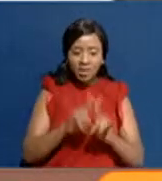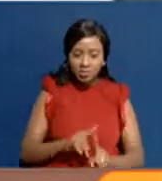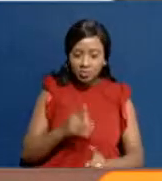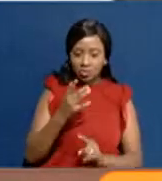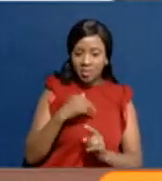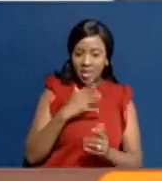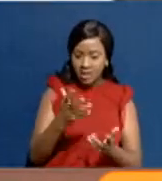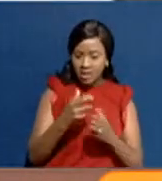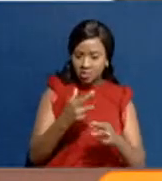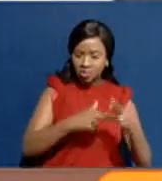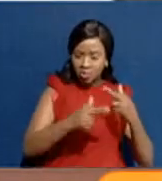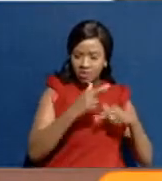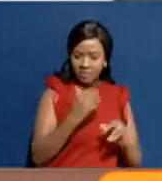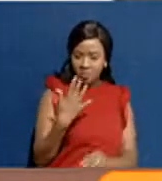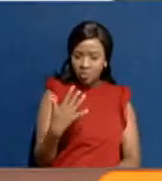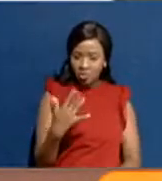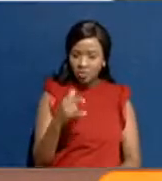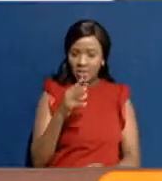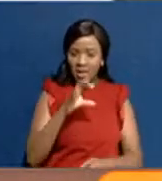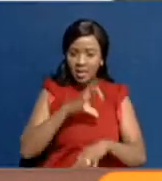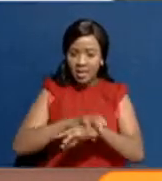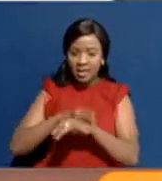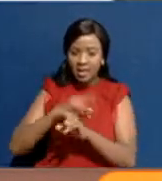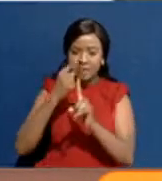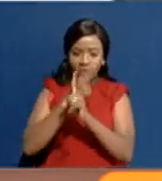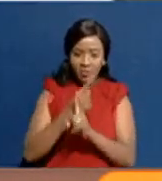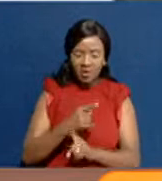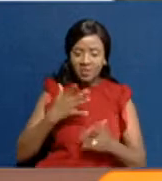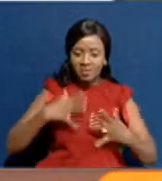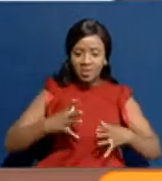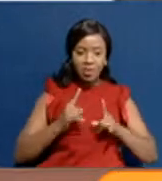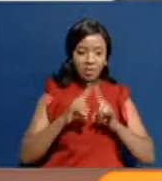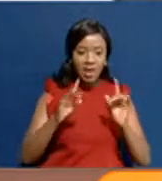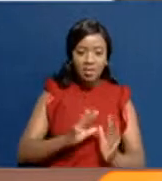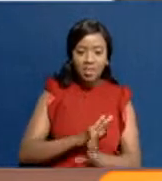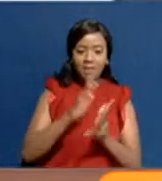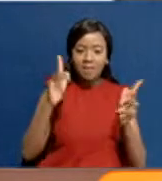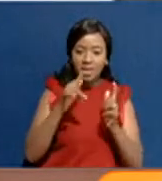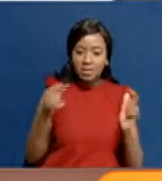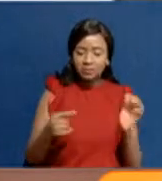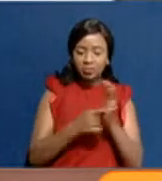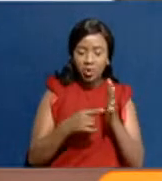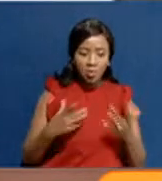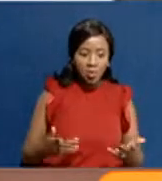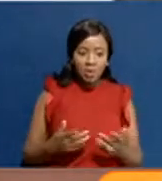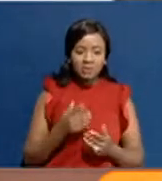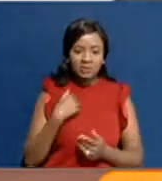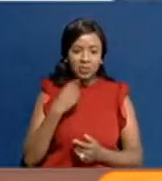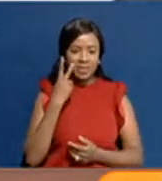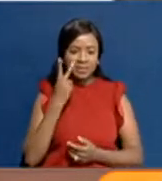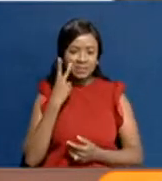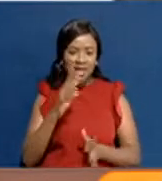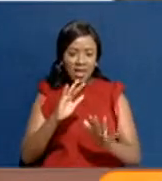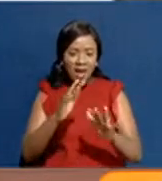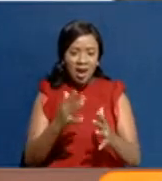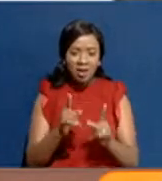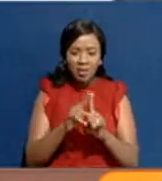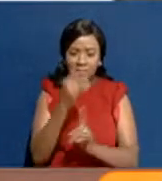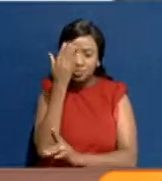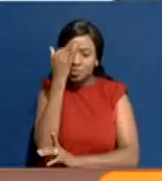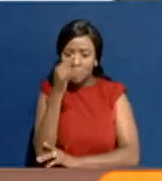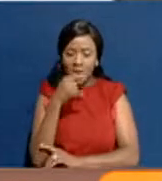documentation that has been presented by different bidders. But now the bigger story was, in a sense, and that is why the principal secretary in charge